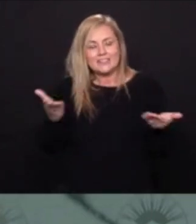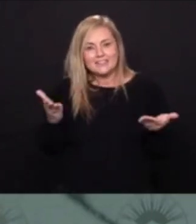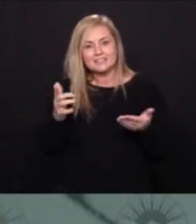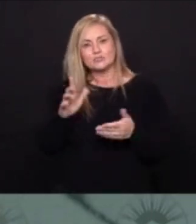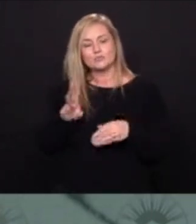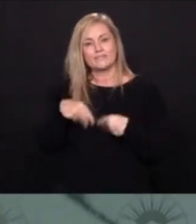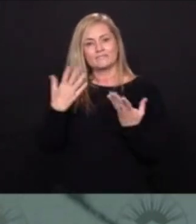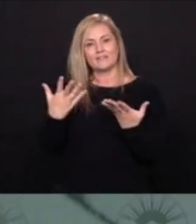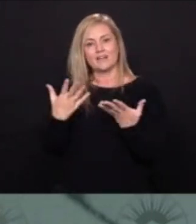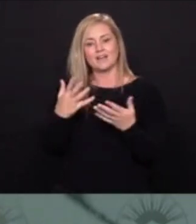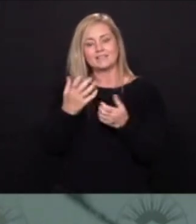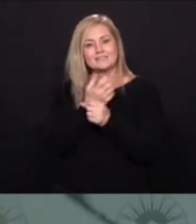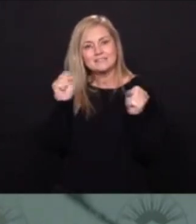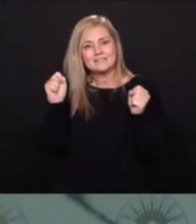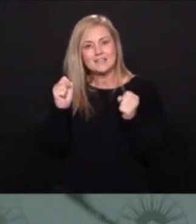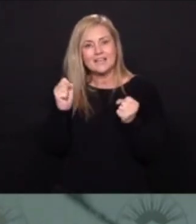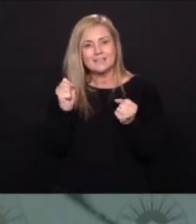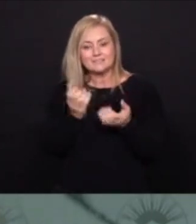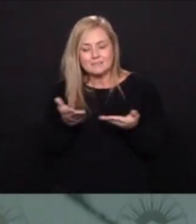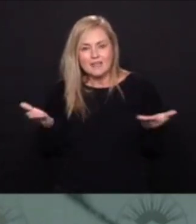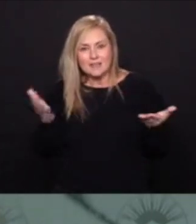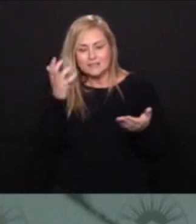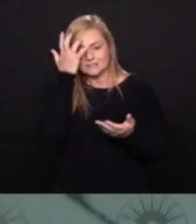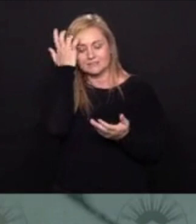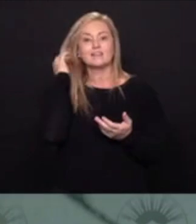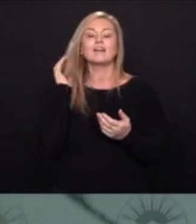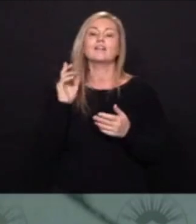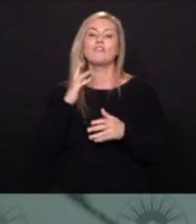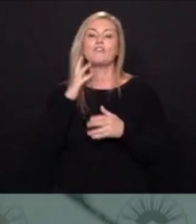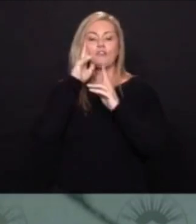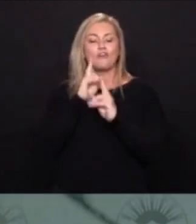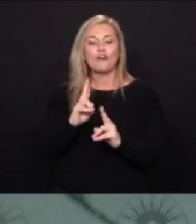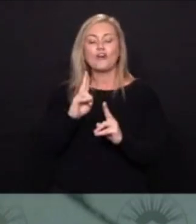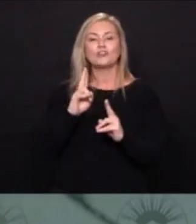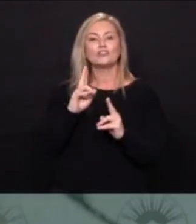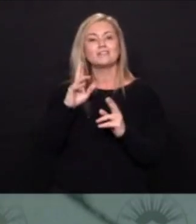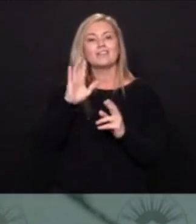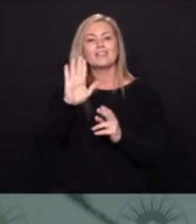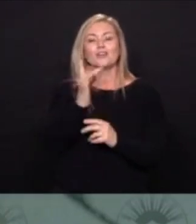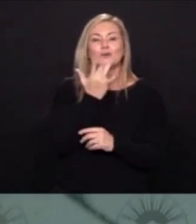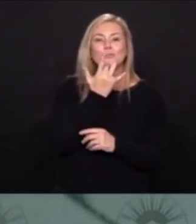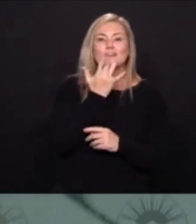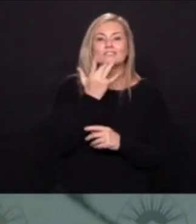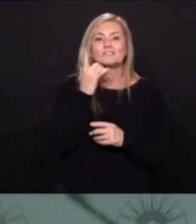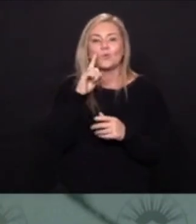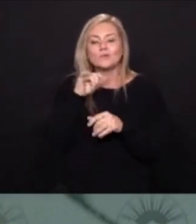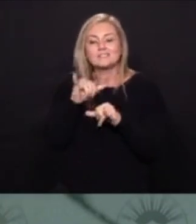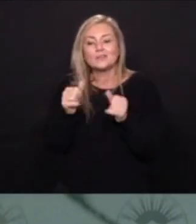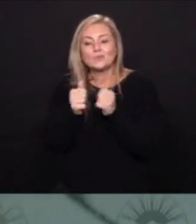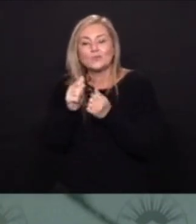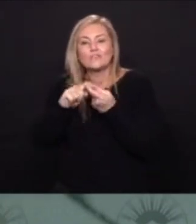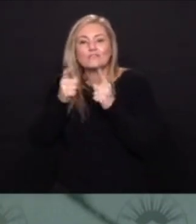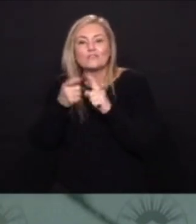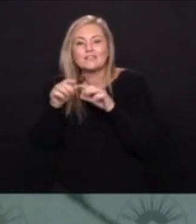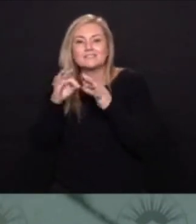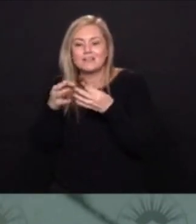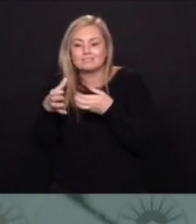safe supply, and honor the preferences and needs for friends and family to be housed together or close